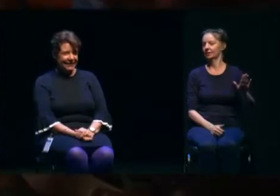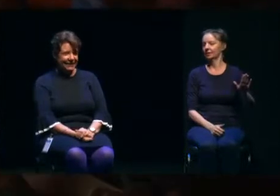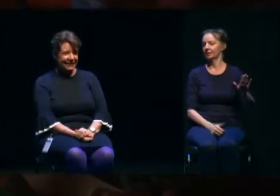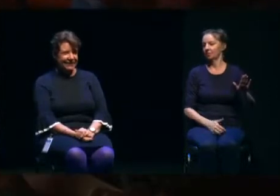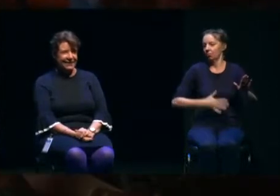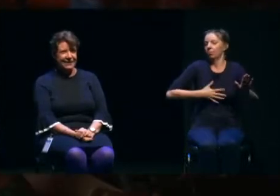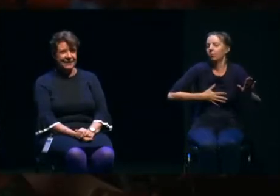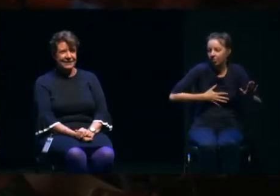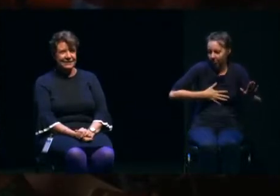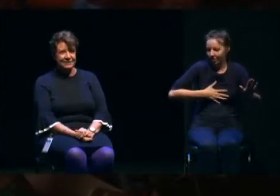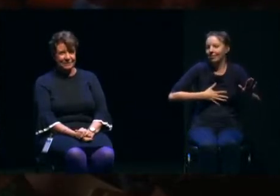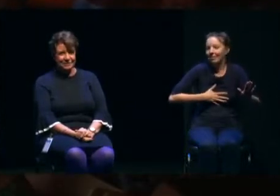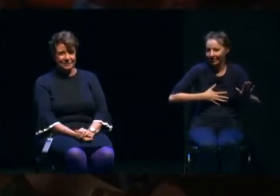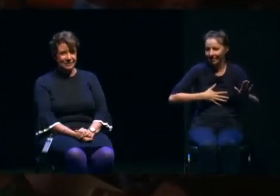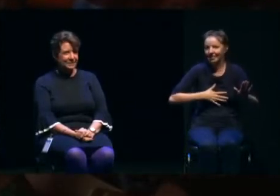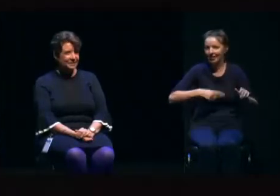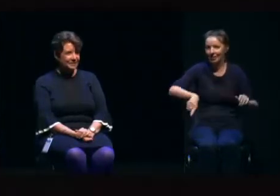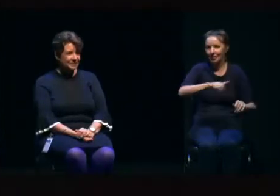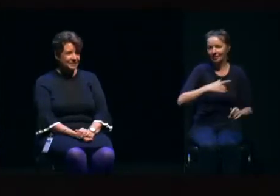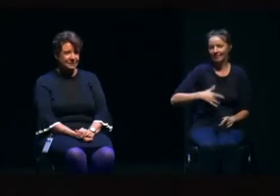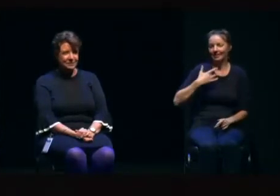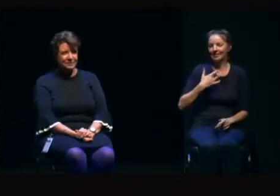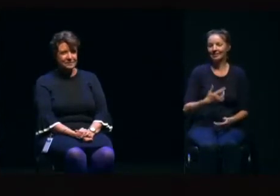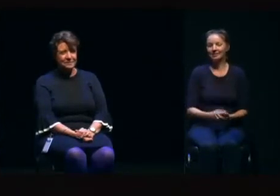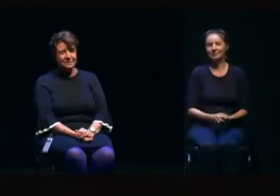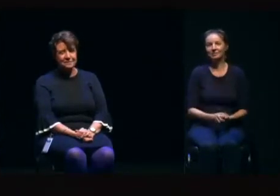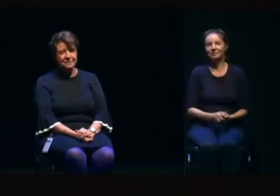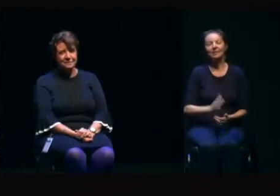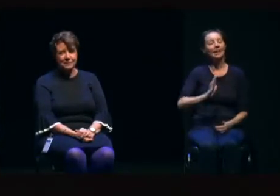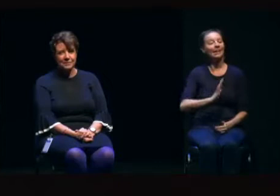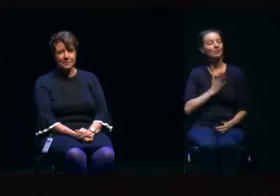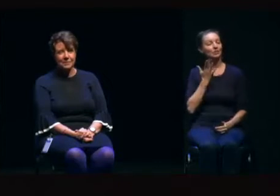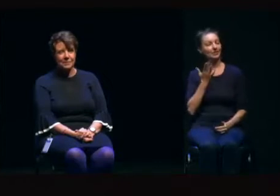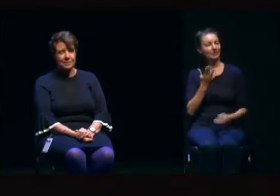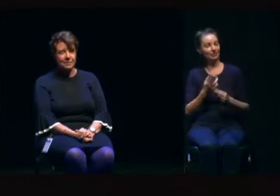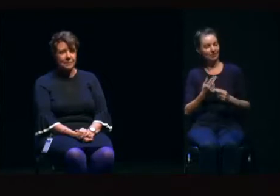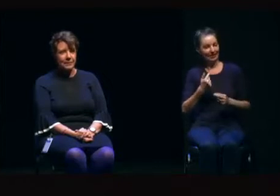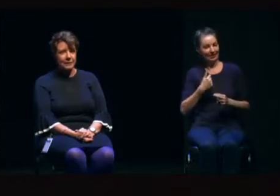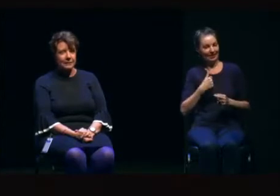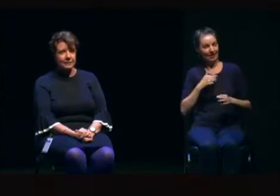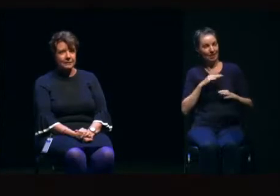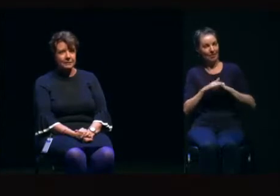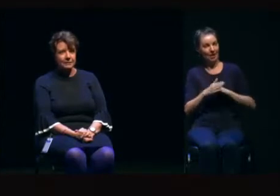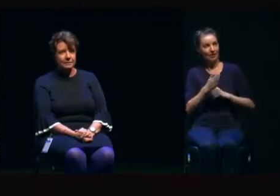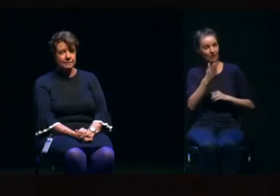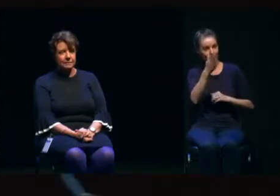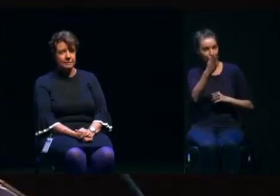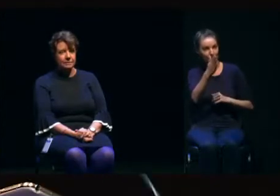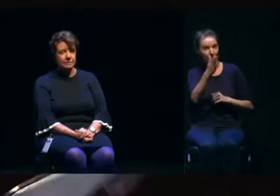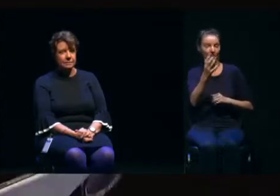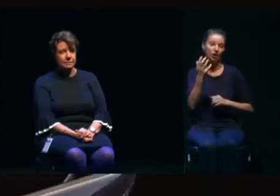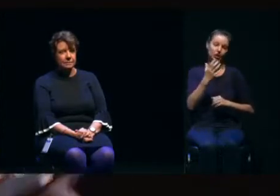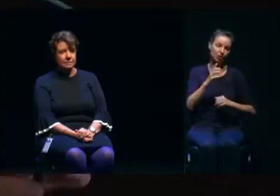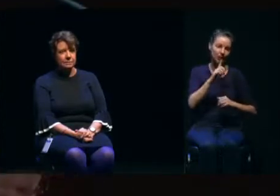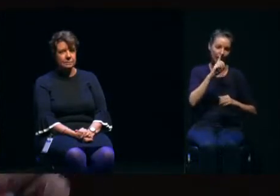swept through. My God. But what is interesting to me about you, and I said, I'm sorry, I can't take your questions at the moment because